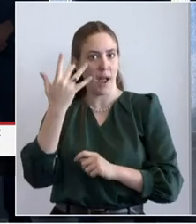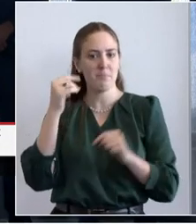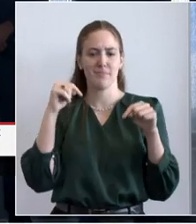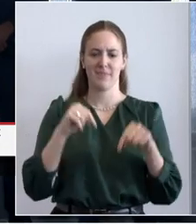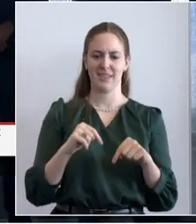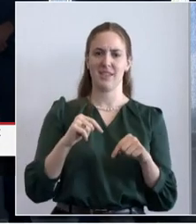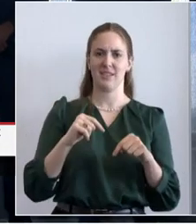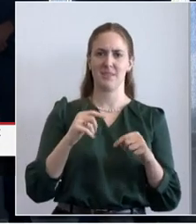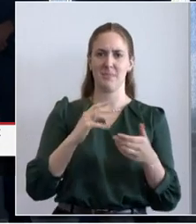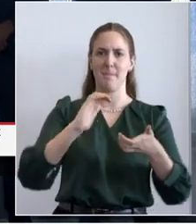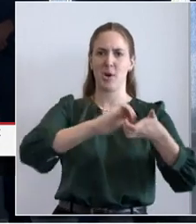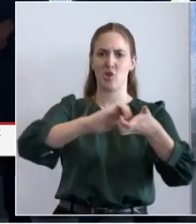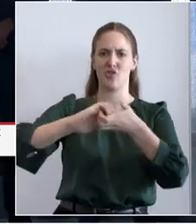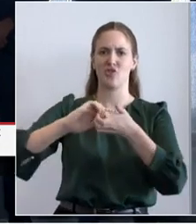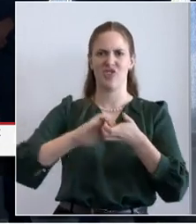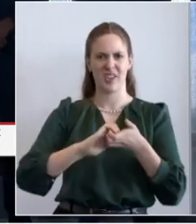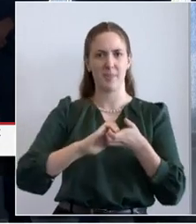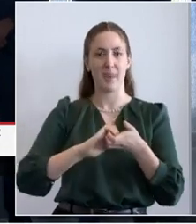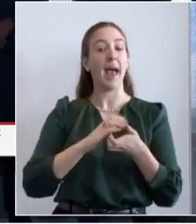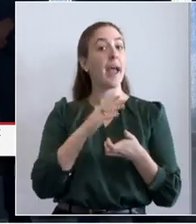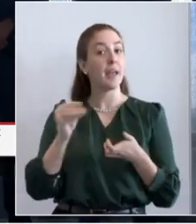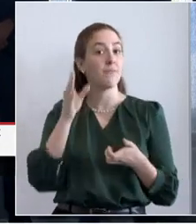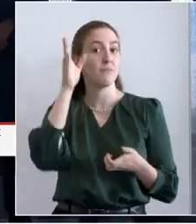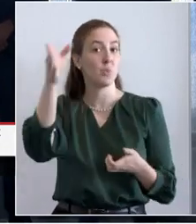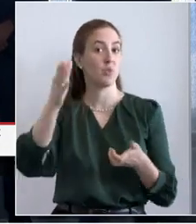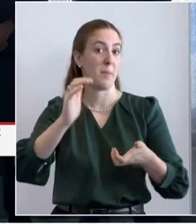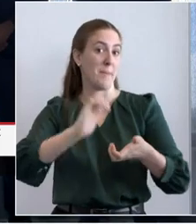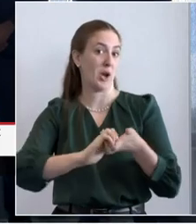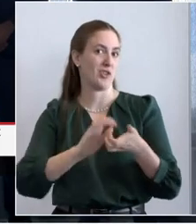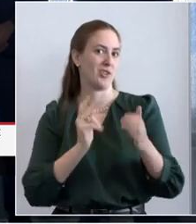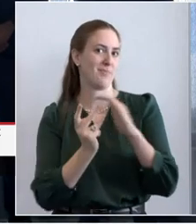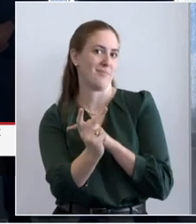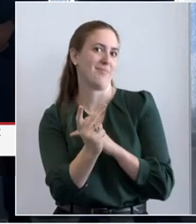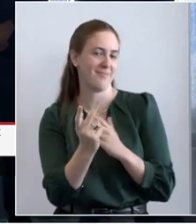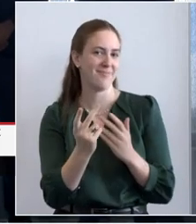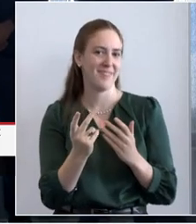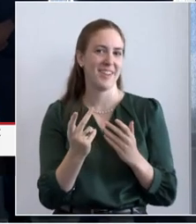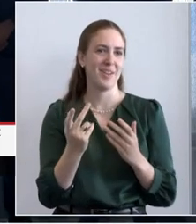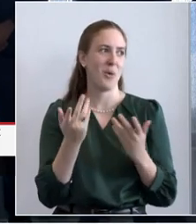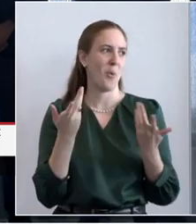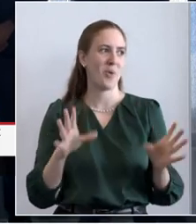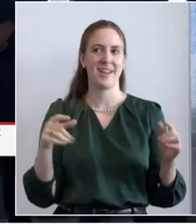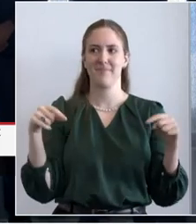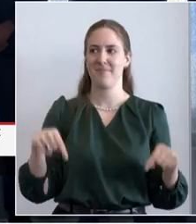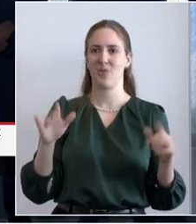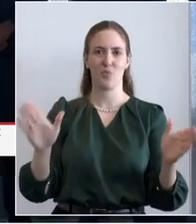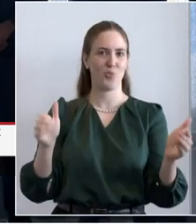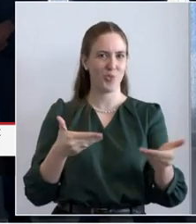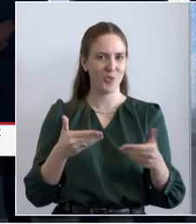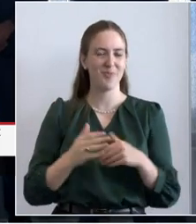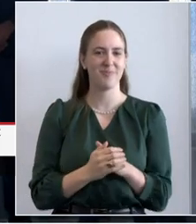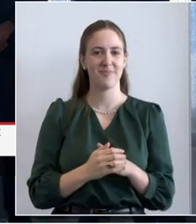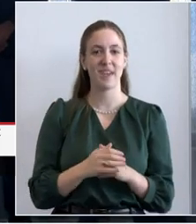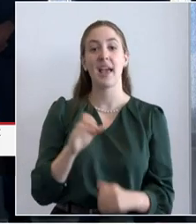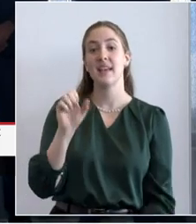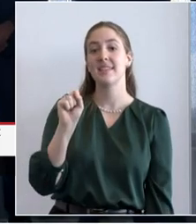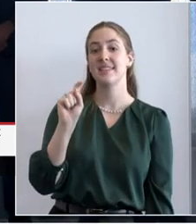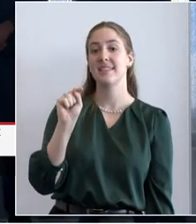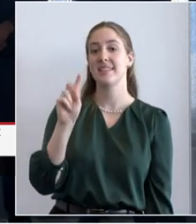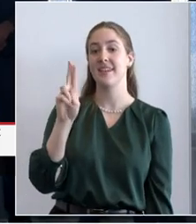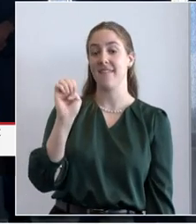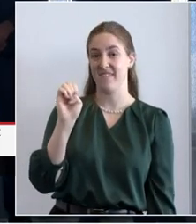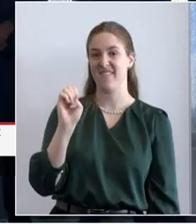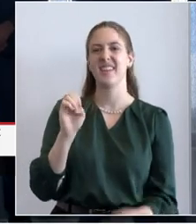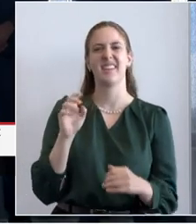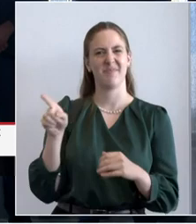partnership, and with future partners, perhaps, who are in the room. Steve said it